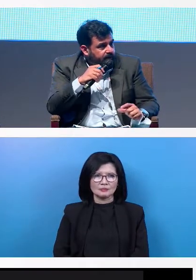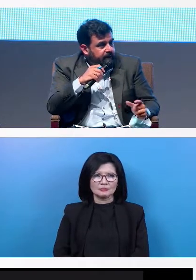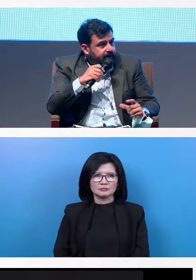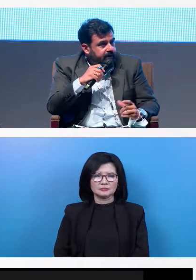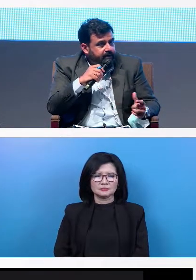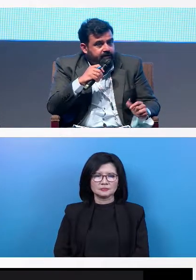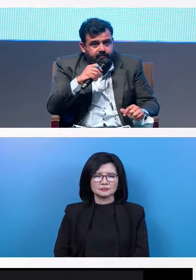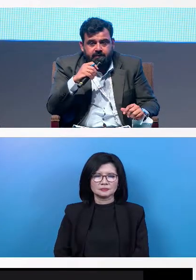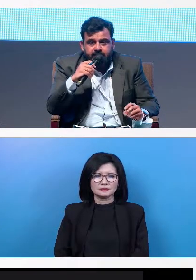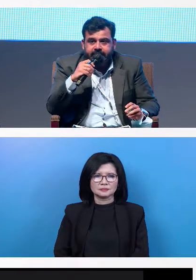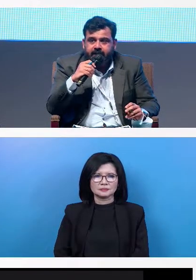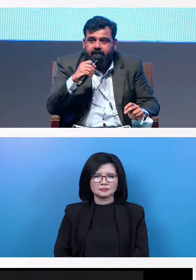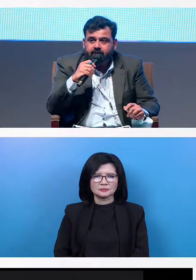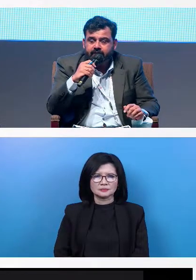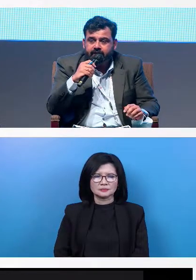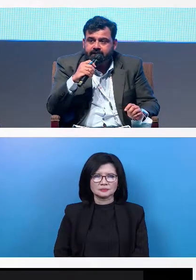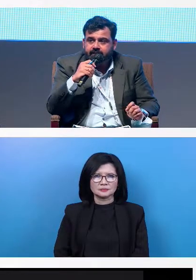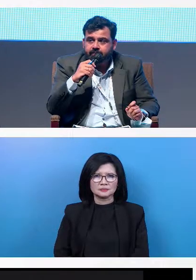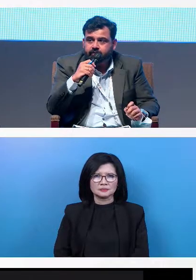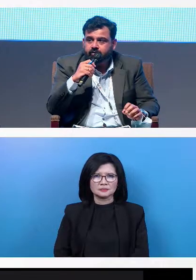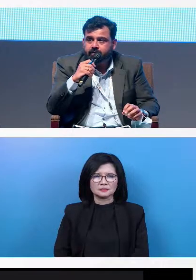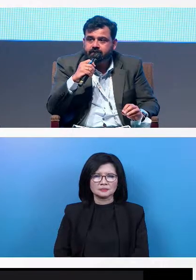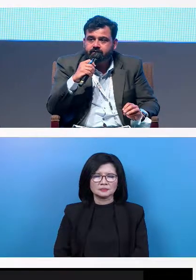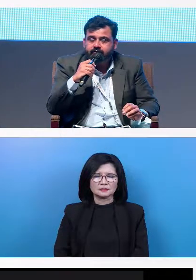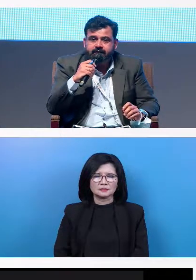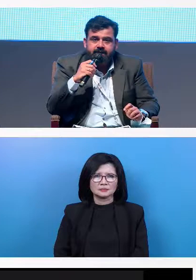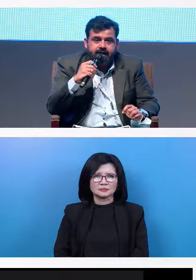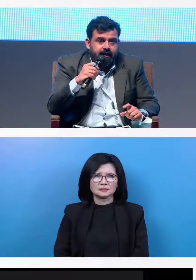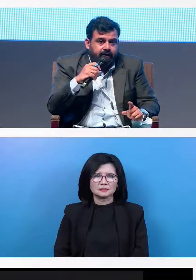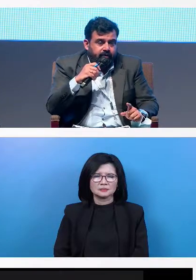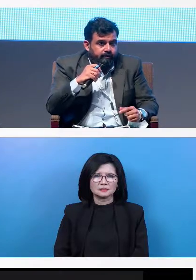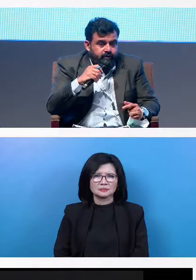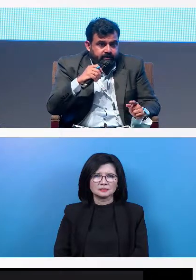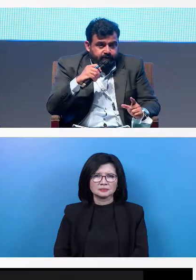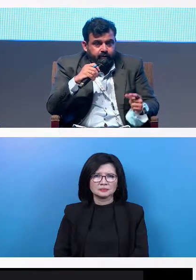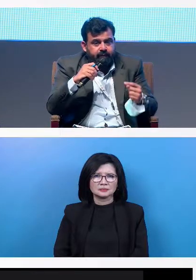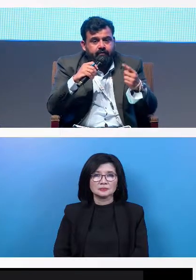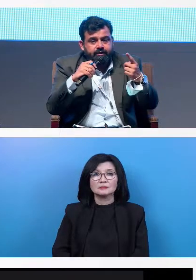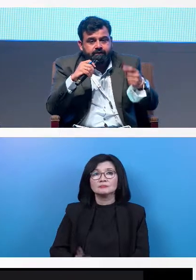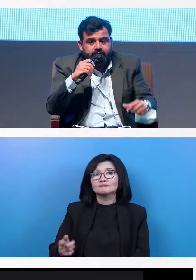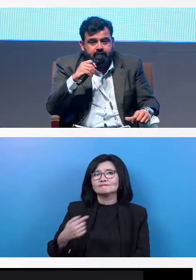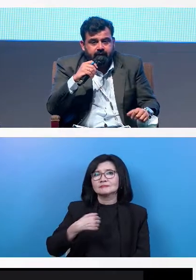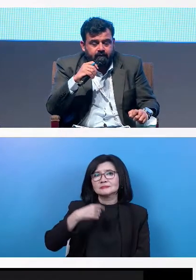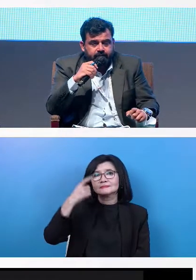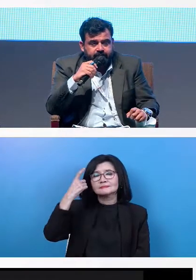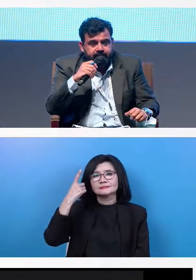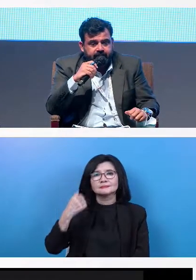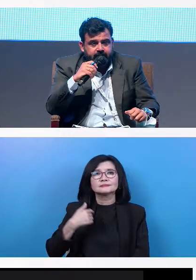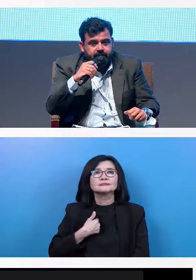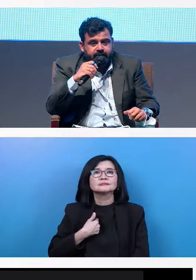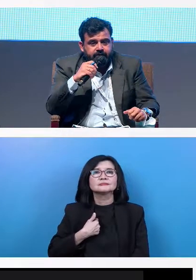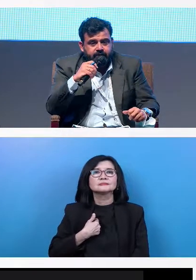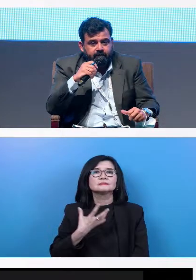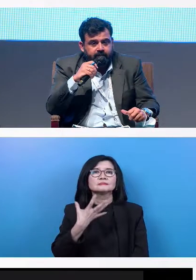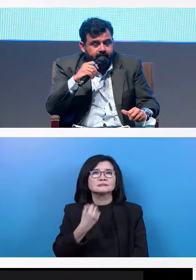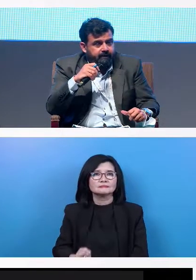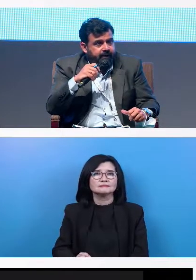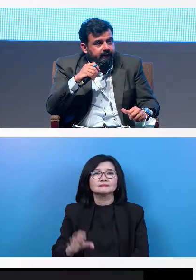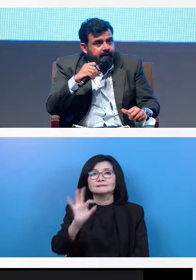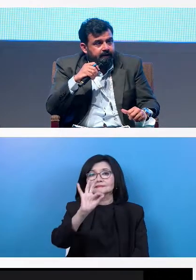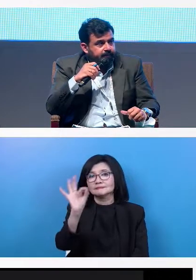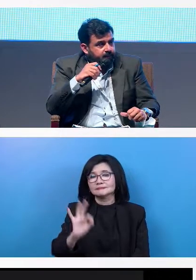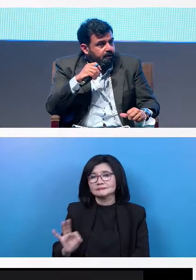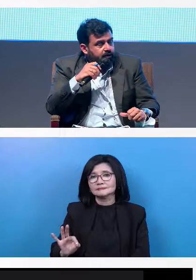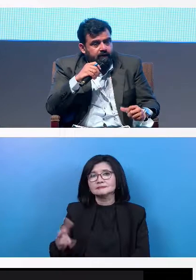But while colleagues are thinking of anything that they may want to ask or raise, I do have a question for you, Ben, which I did mention